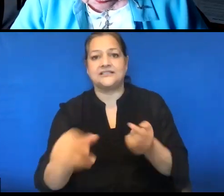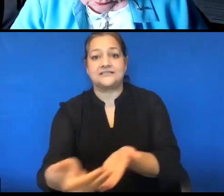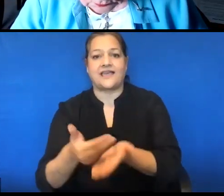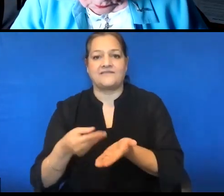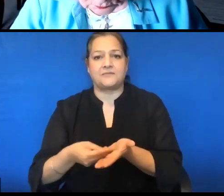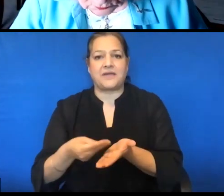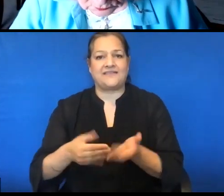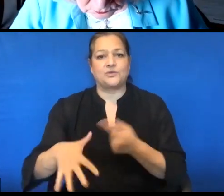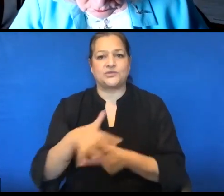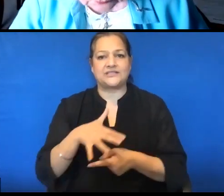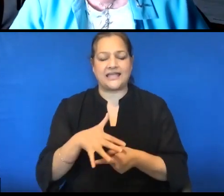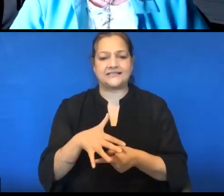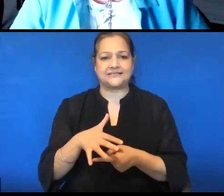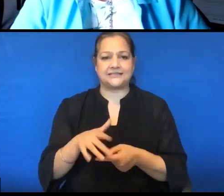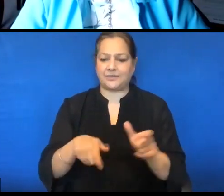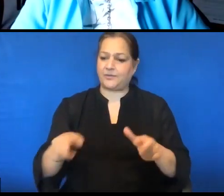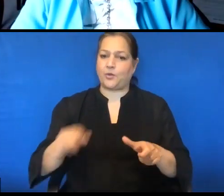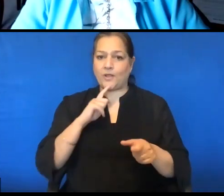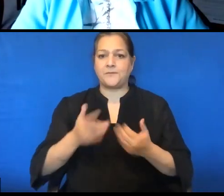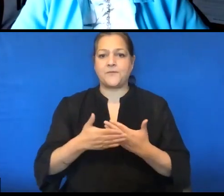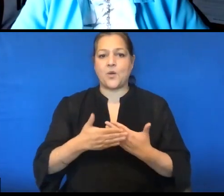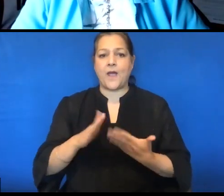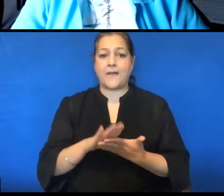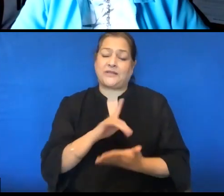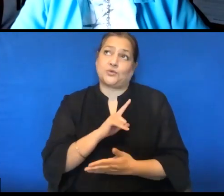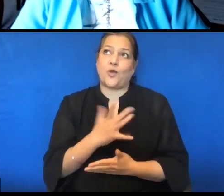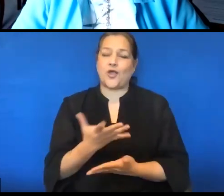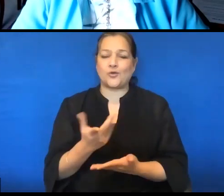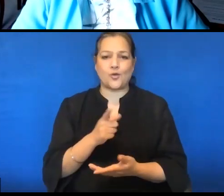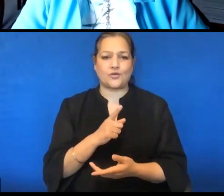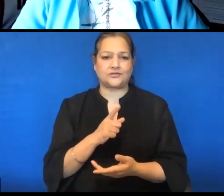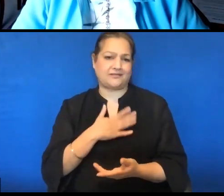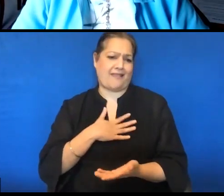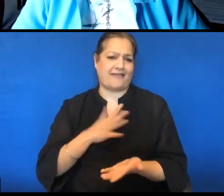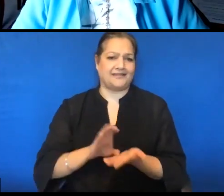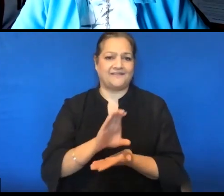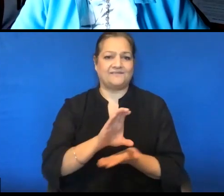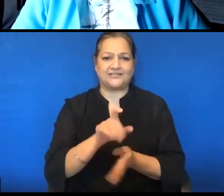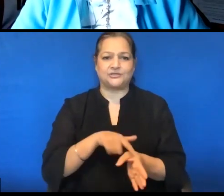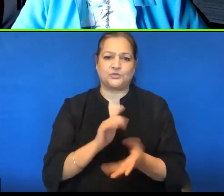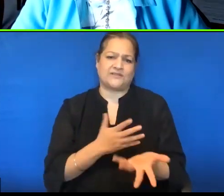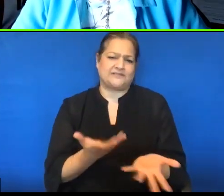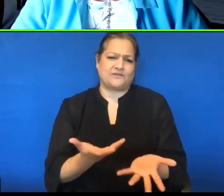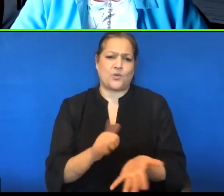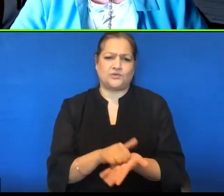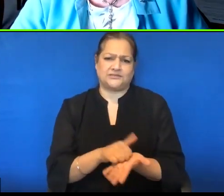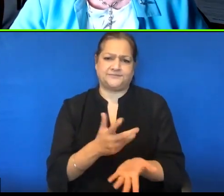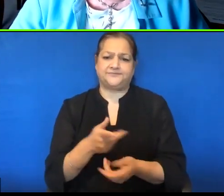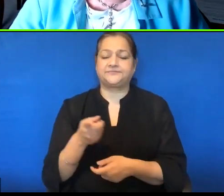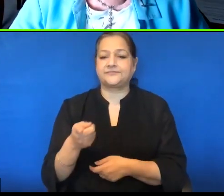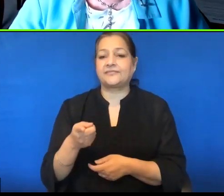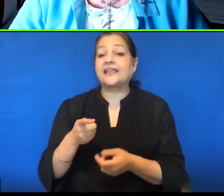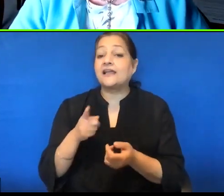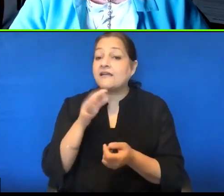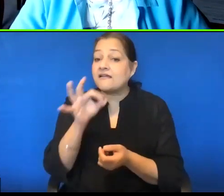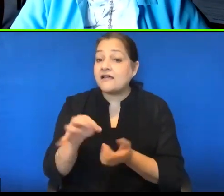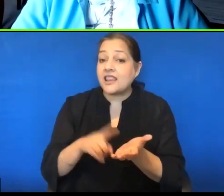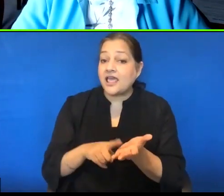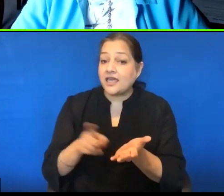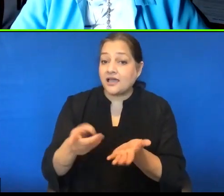happier society. So what's not to like about investing in youth services? Good. Leila, youth